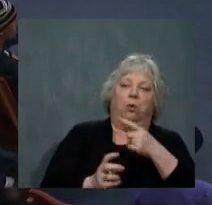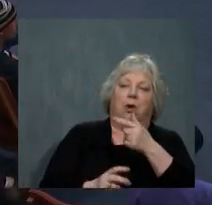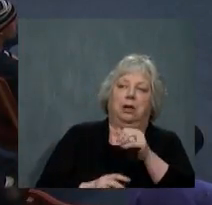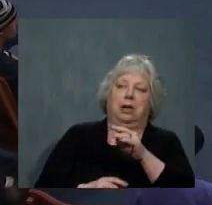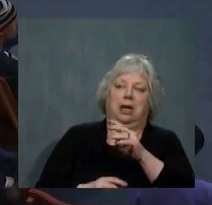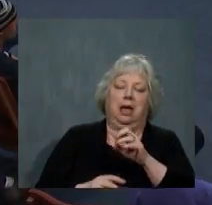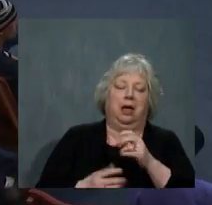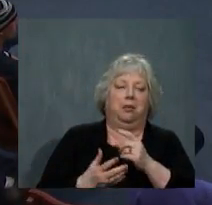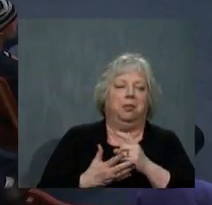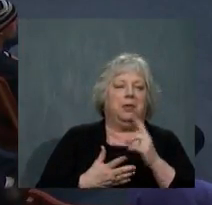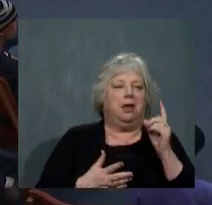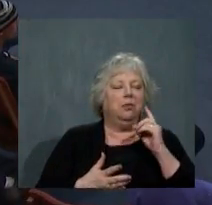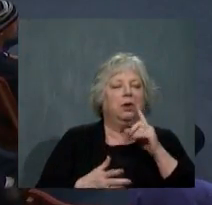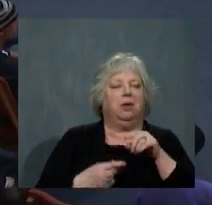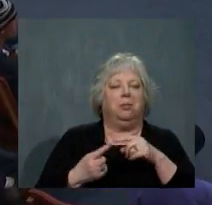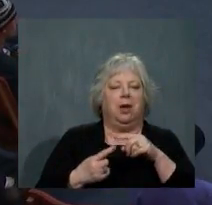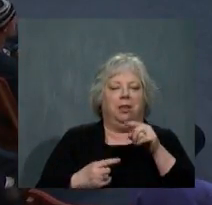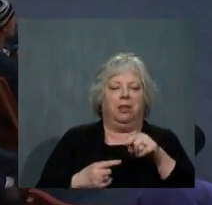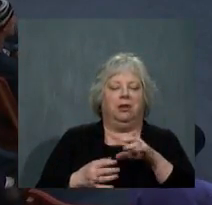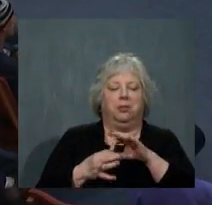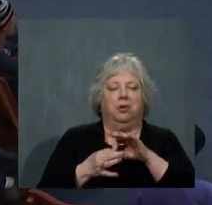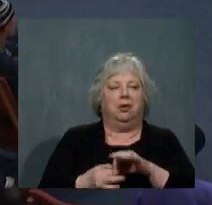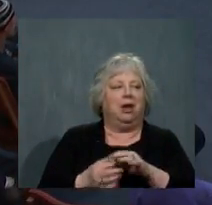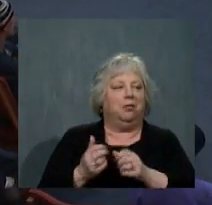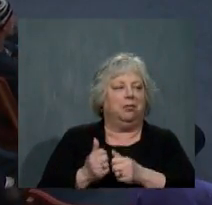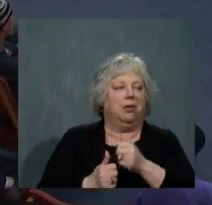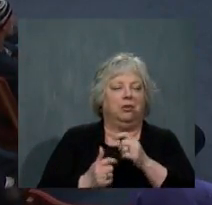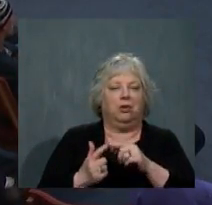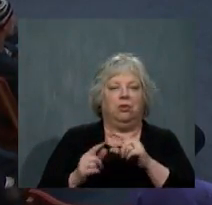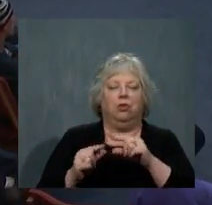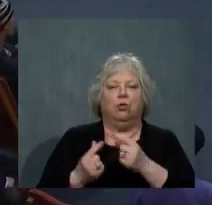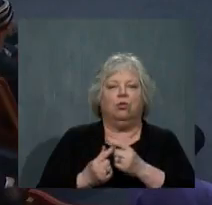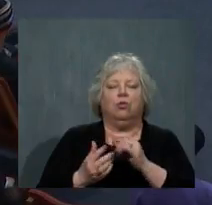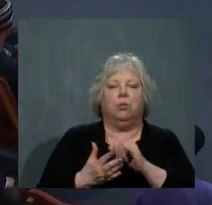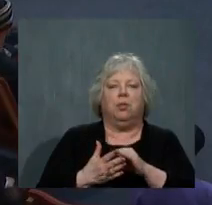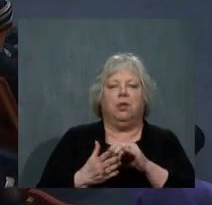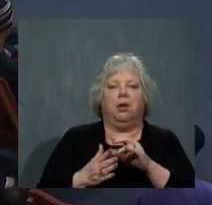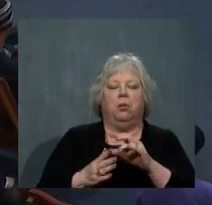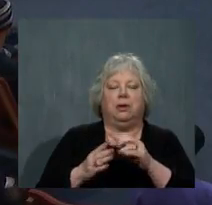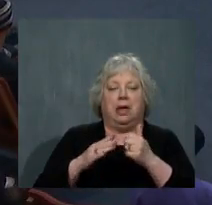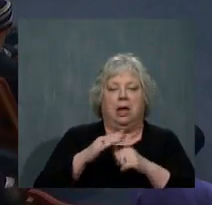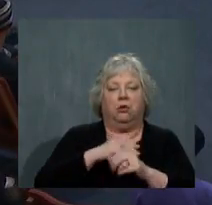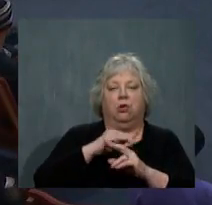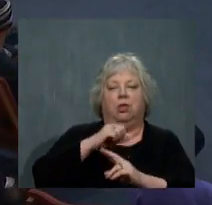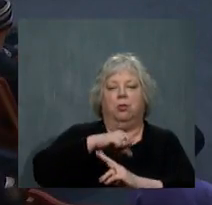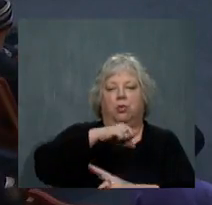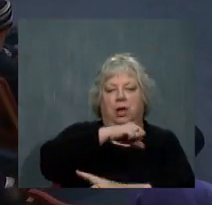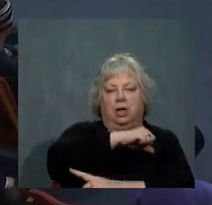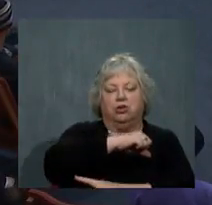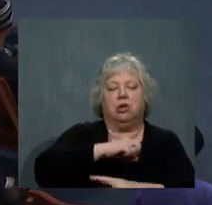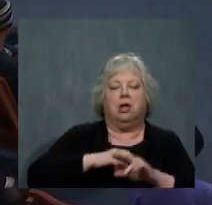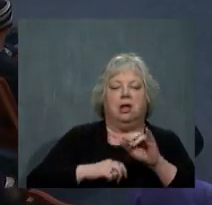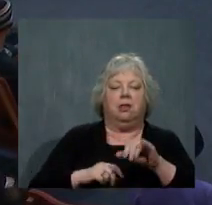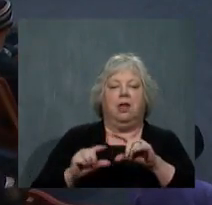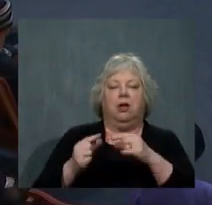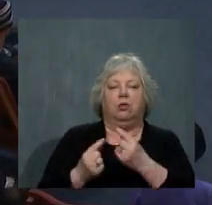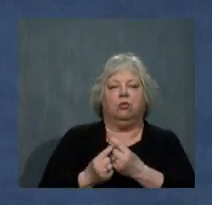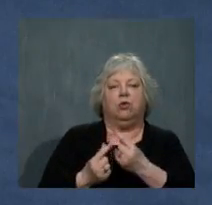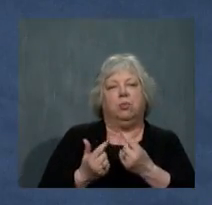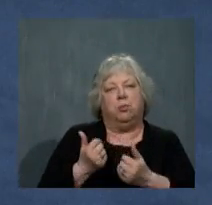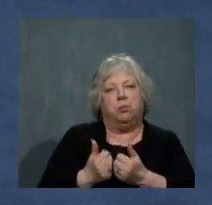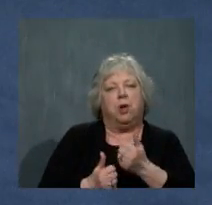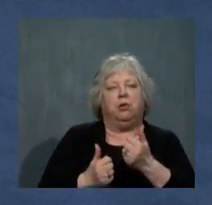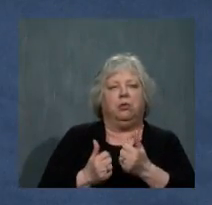about, you know, this pertained primarily to the group that was feeding under the bridge, and that group was primarily consisted